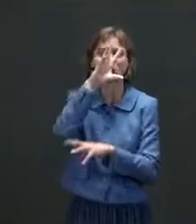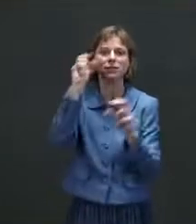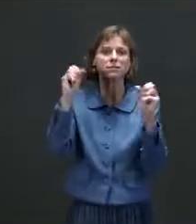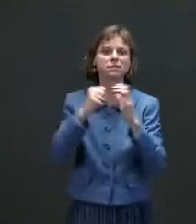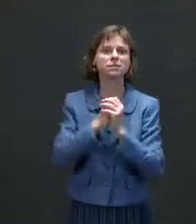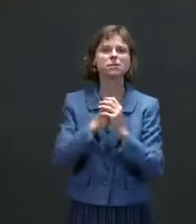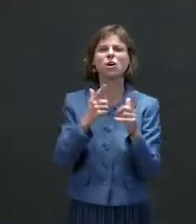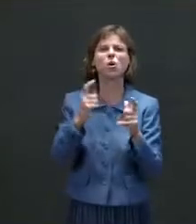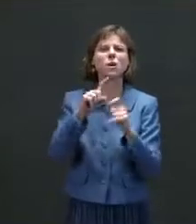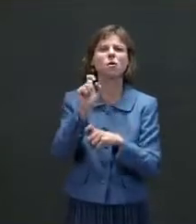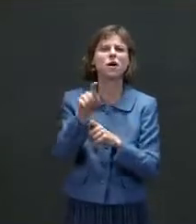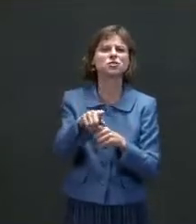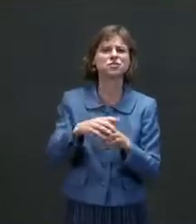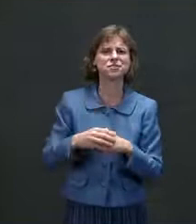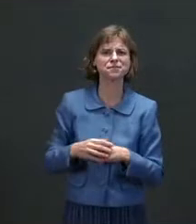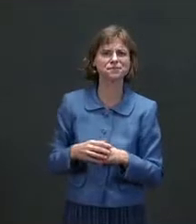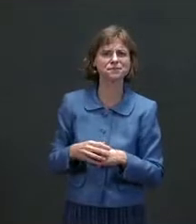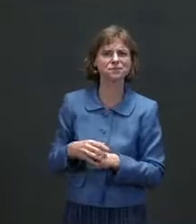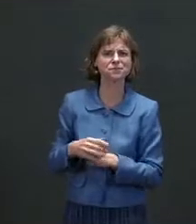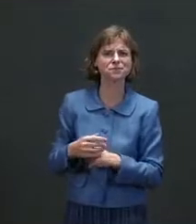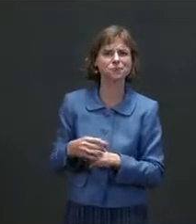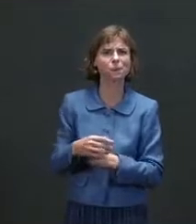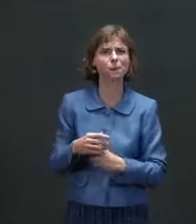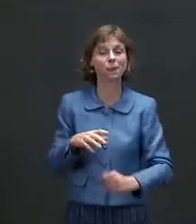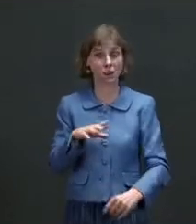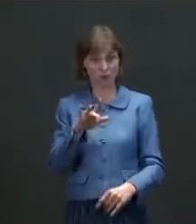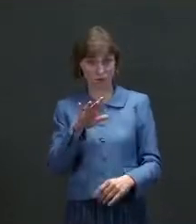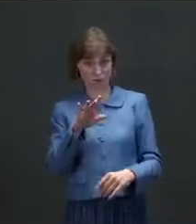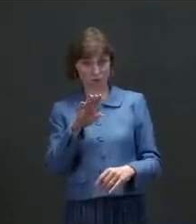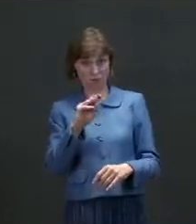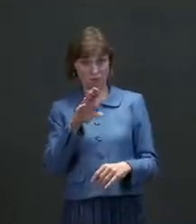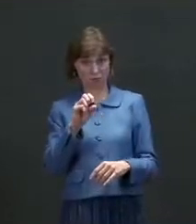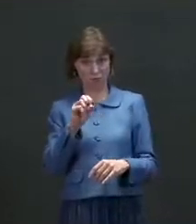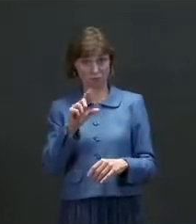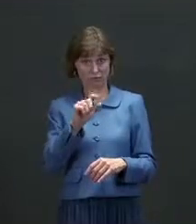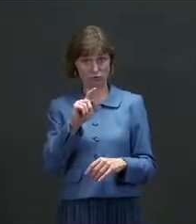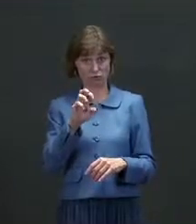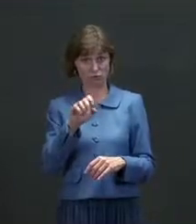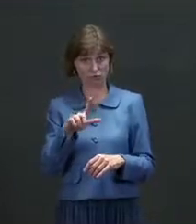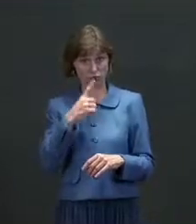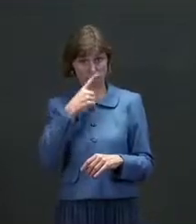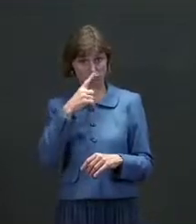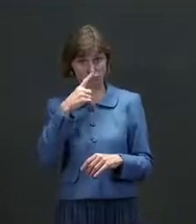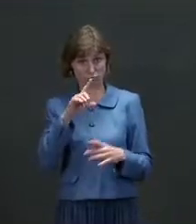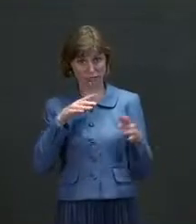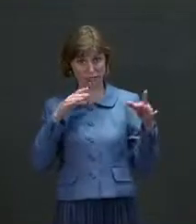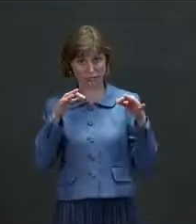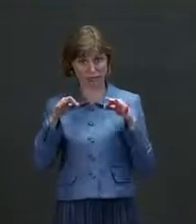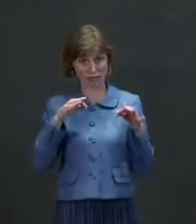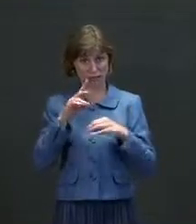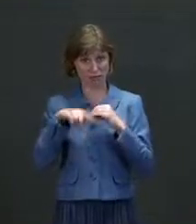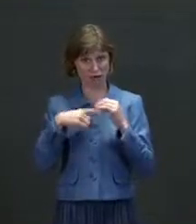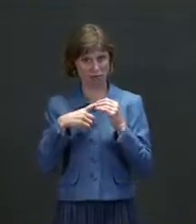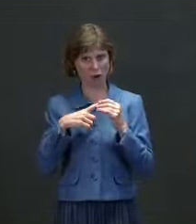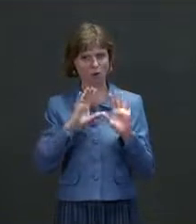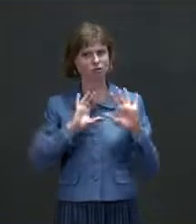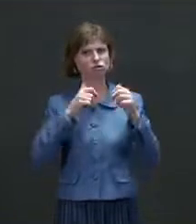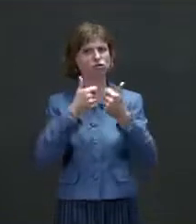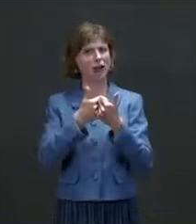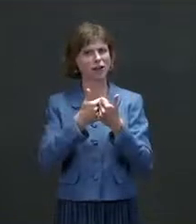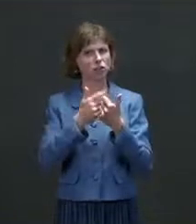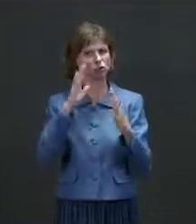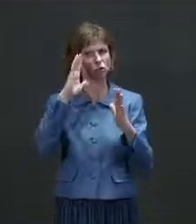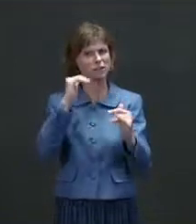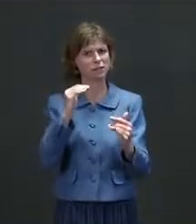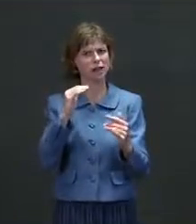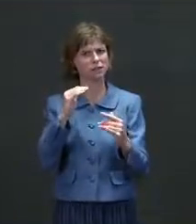quick question. Ms. Luttrell, can you talk a little bit about what you think will be the challenges in terms of the